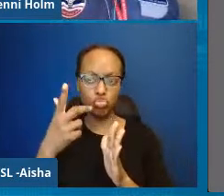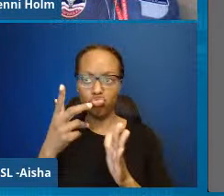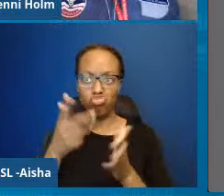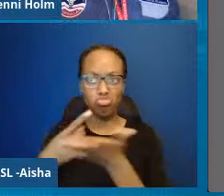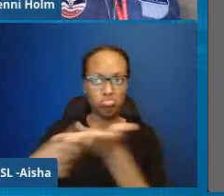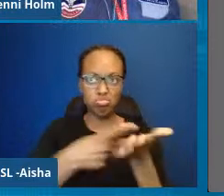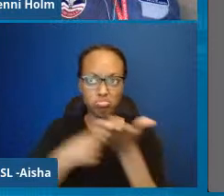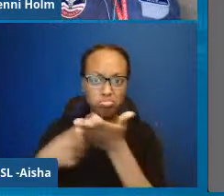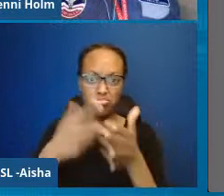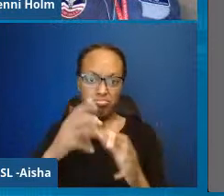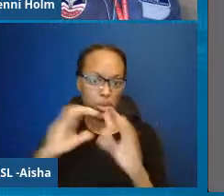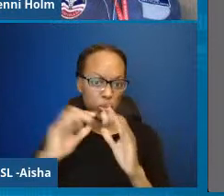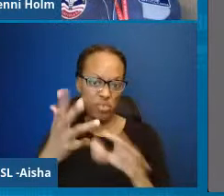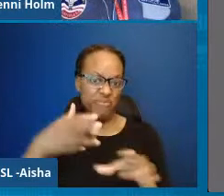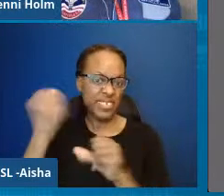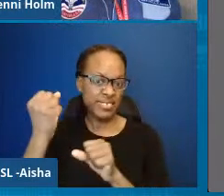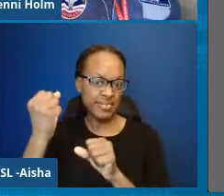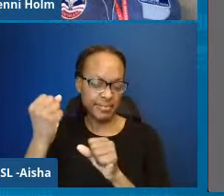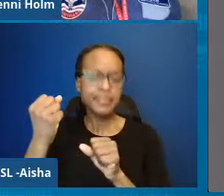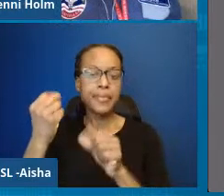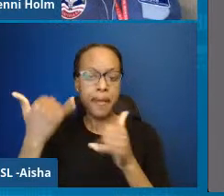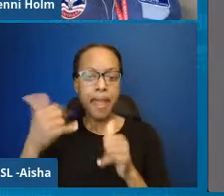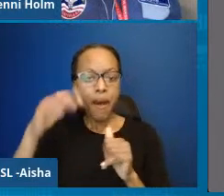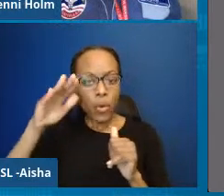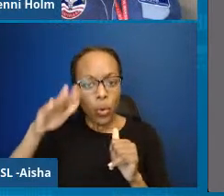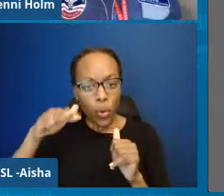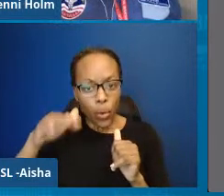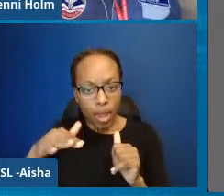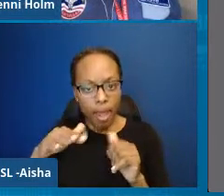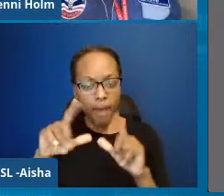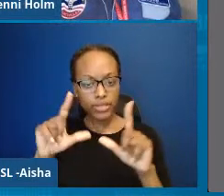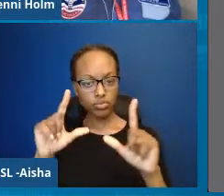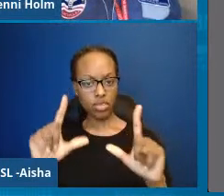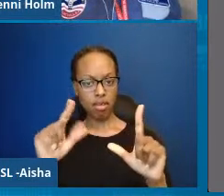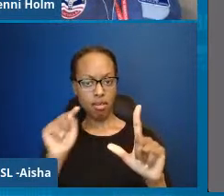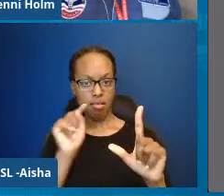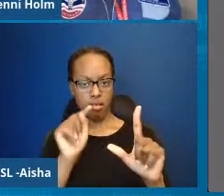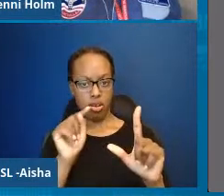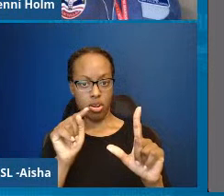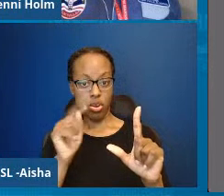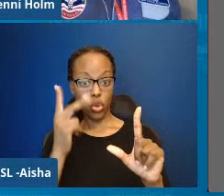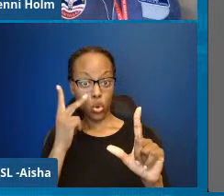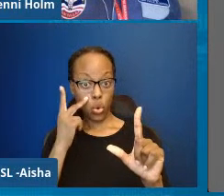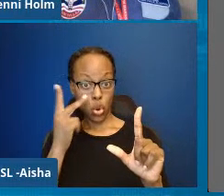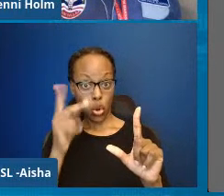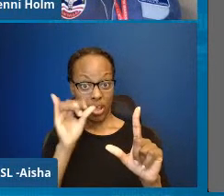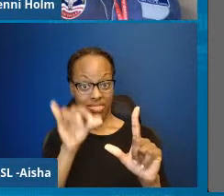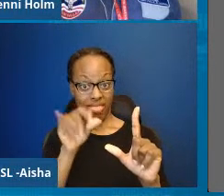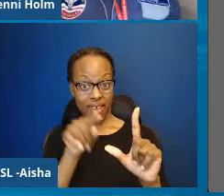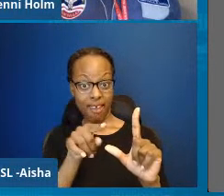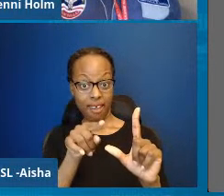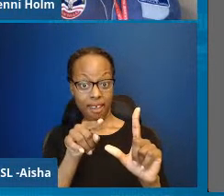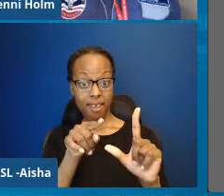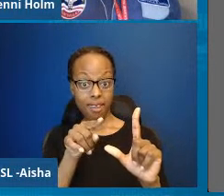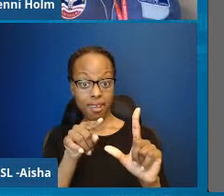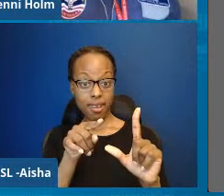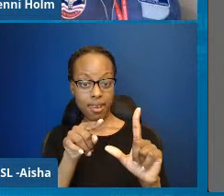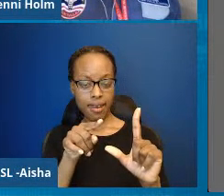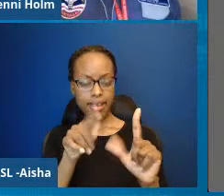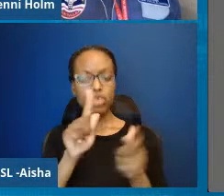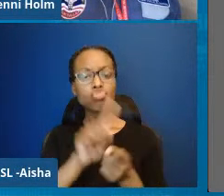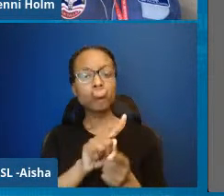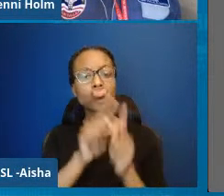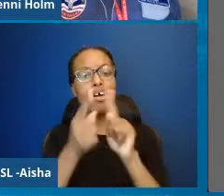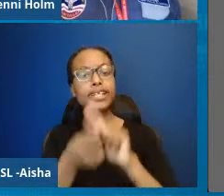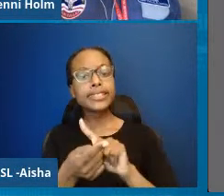in mind, we're going to scroll down to the capsule communicator, John, and I want you to take this rebus, and I want you to go ahead and translate it,